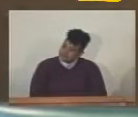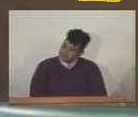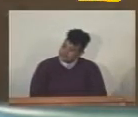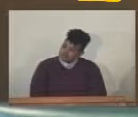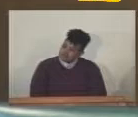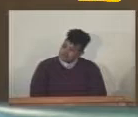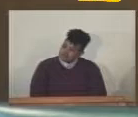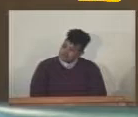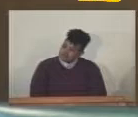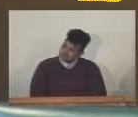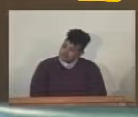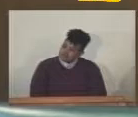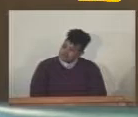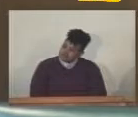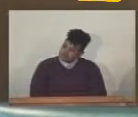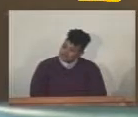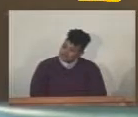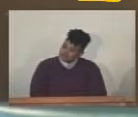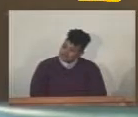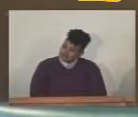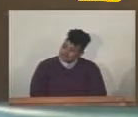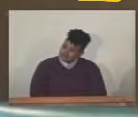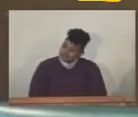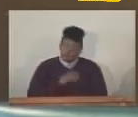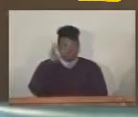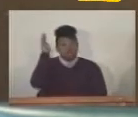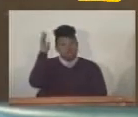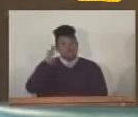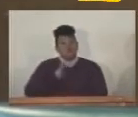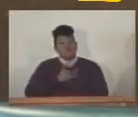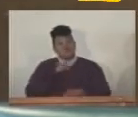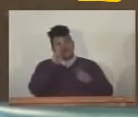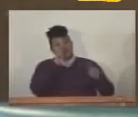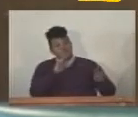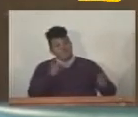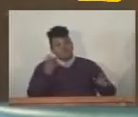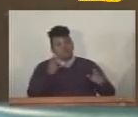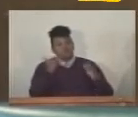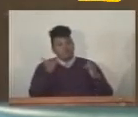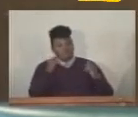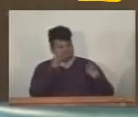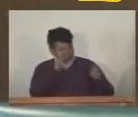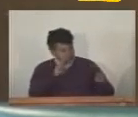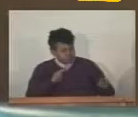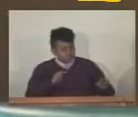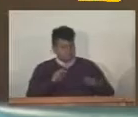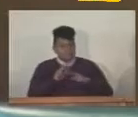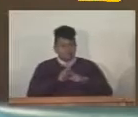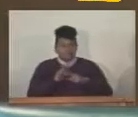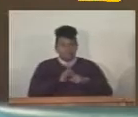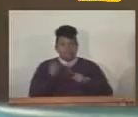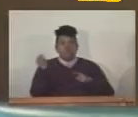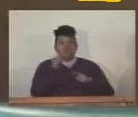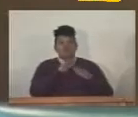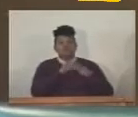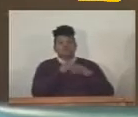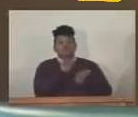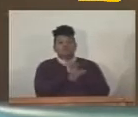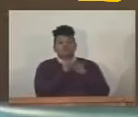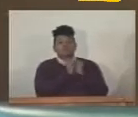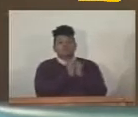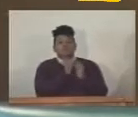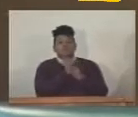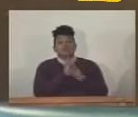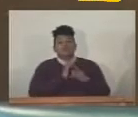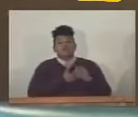Mr. Speaker, our watchword now must be vigilance, discipline. Let all Jamaicans unite to keep our country